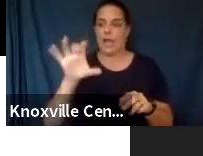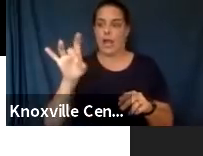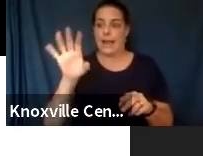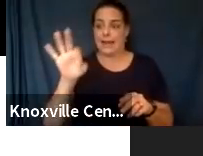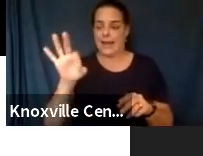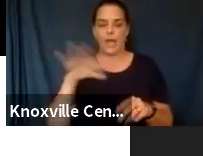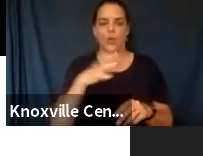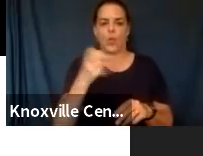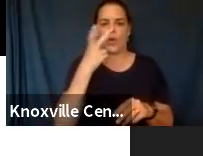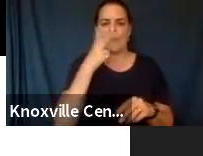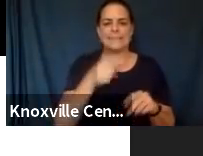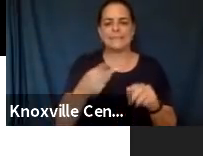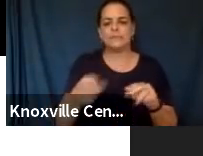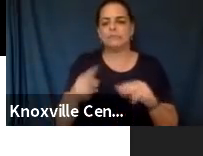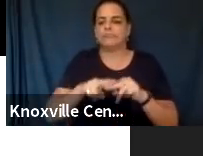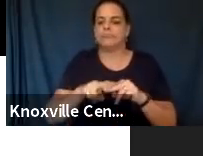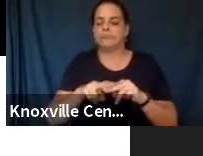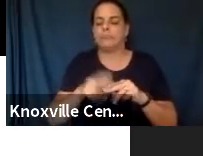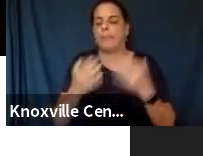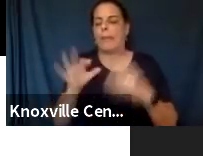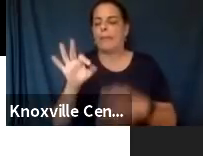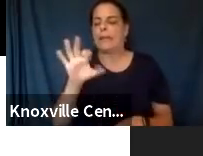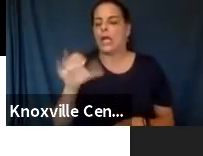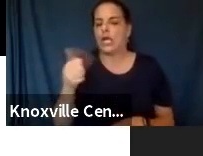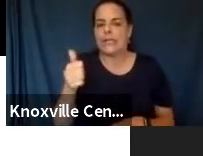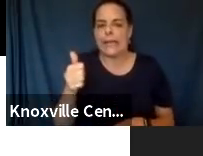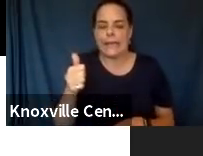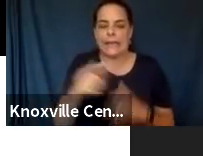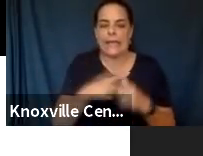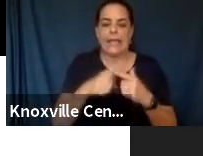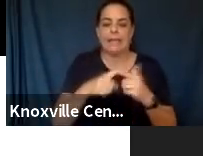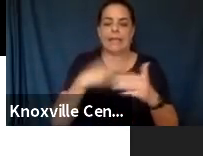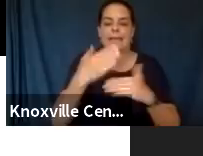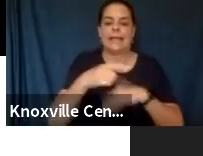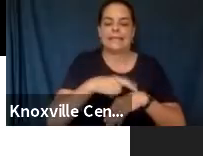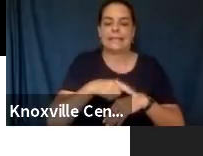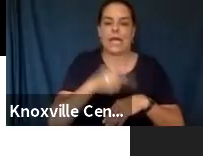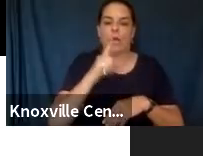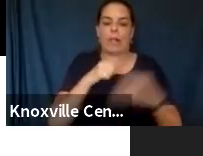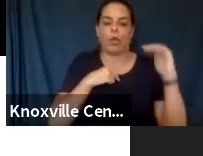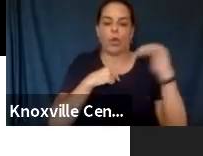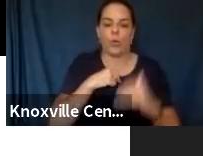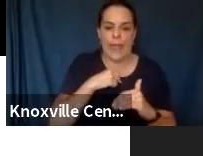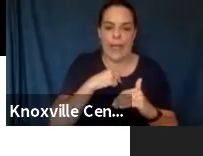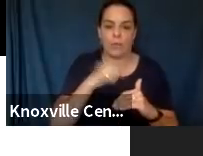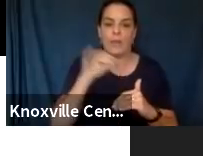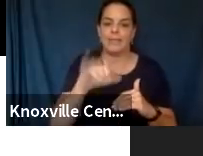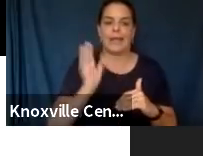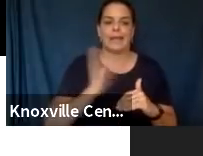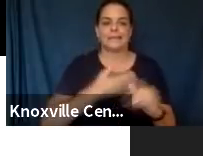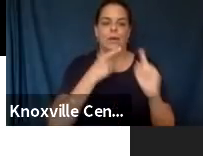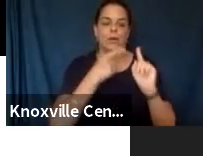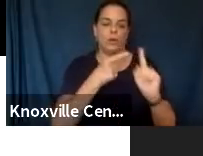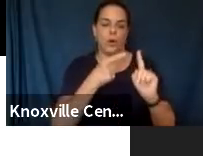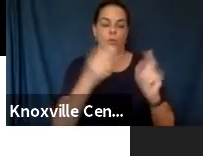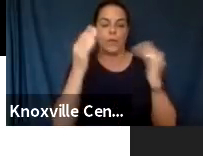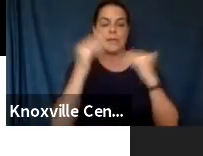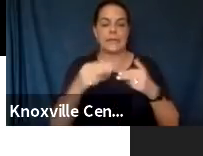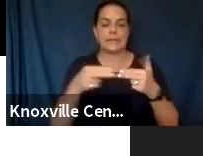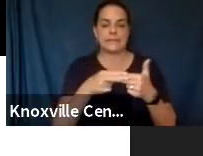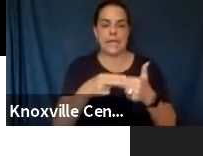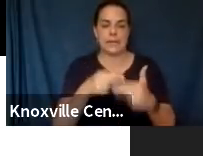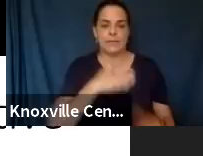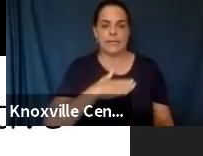it only jump to 910. And then the next time it actually goes down. That's what we're shooting for. Next slide,